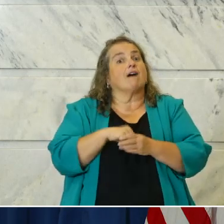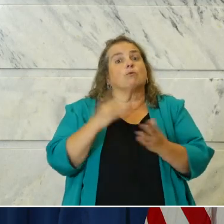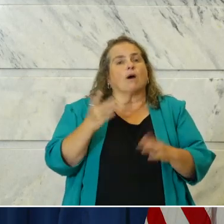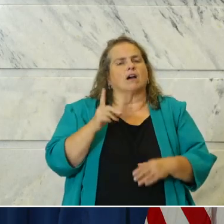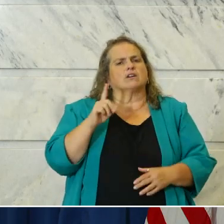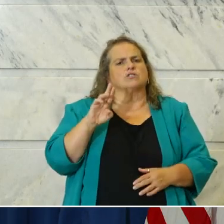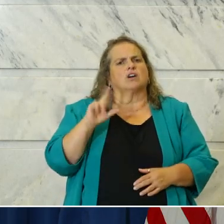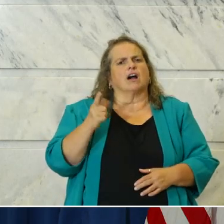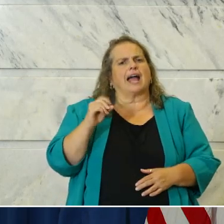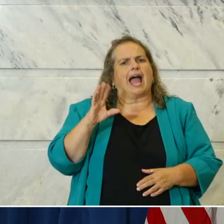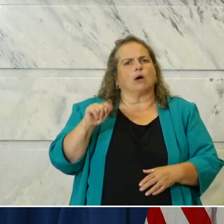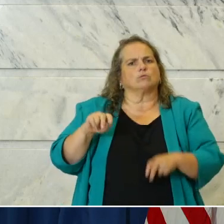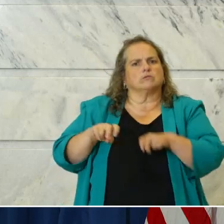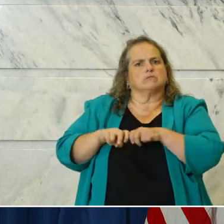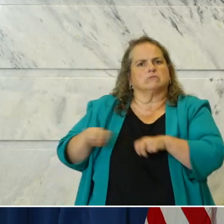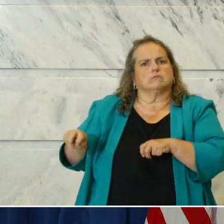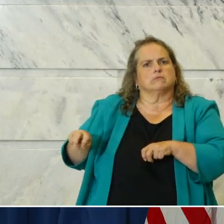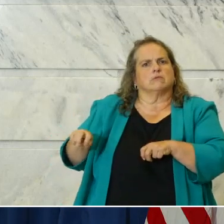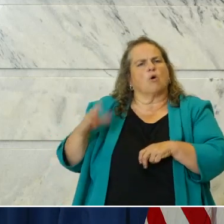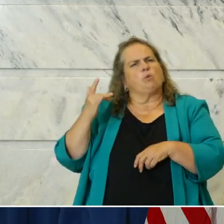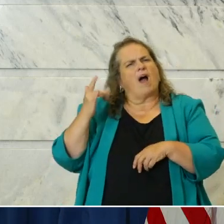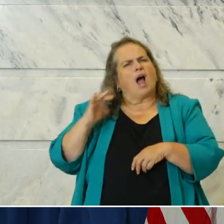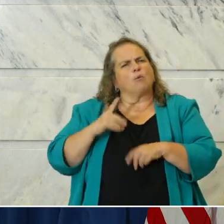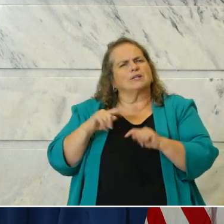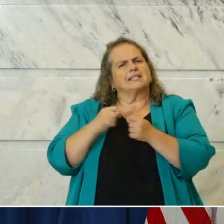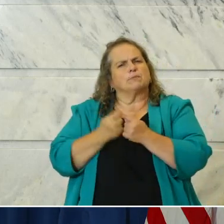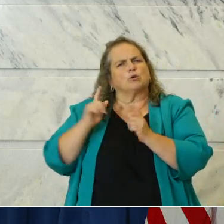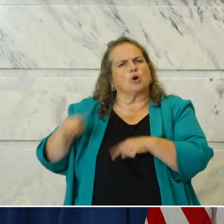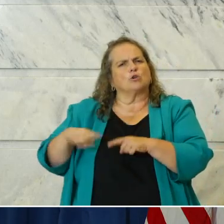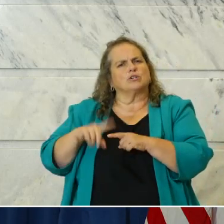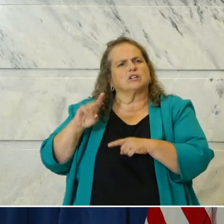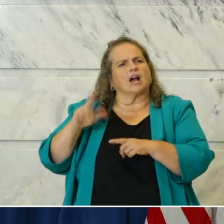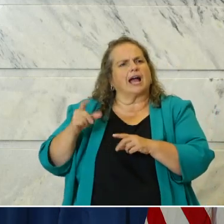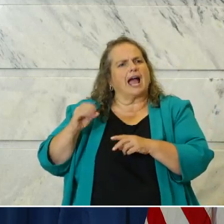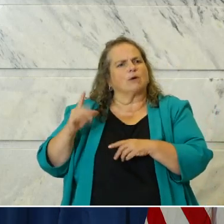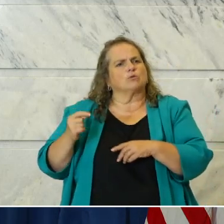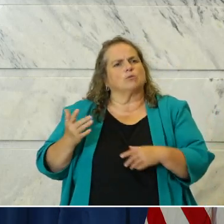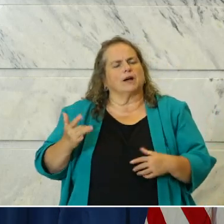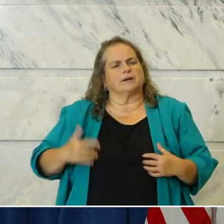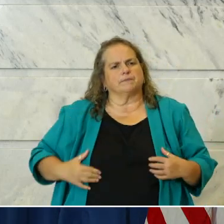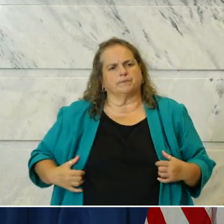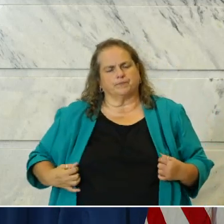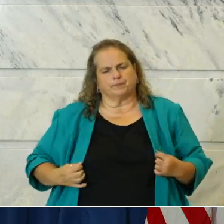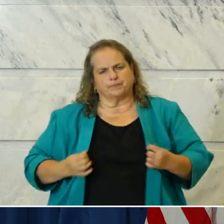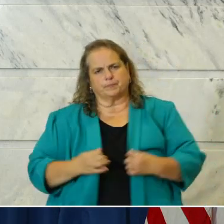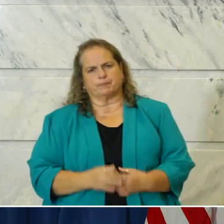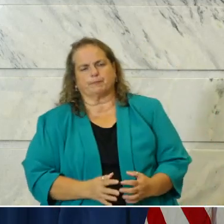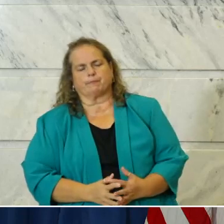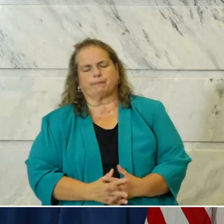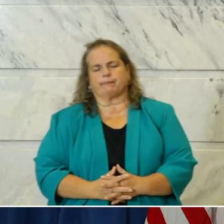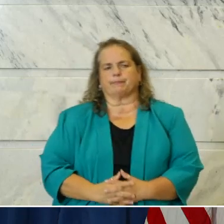going in the dugout? So let's just be smart. Stu.